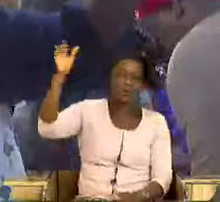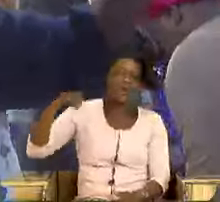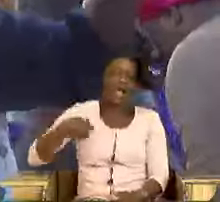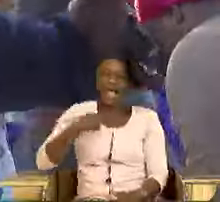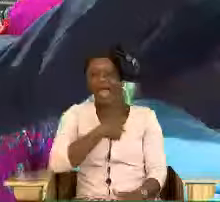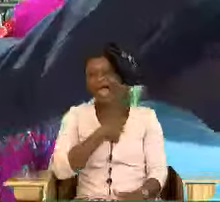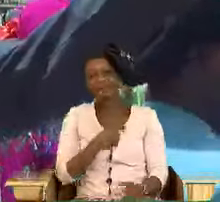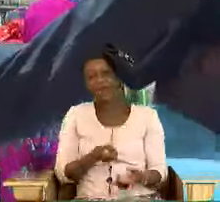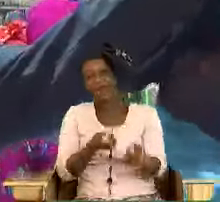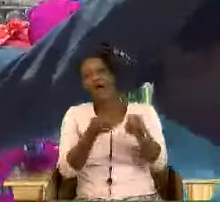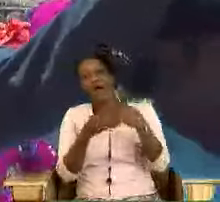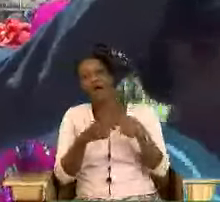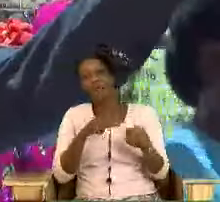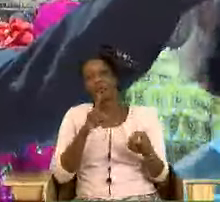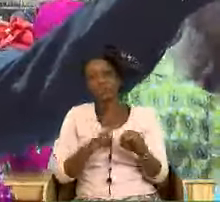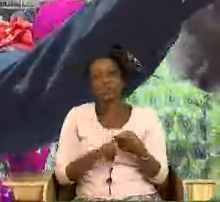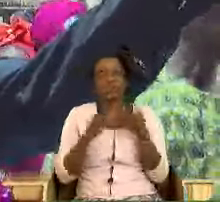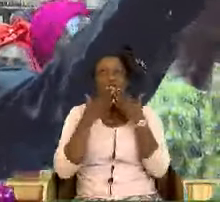easy